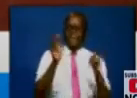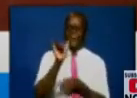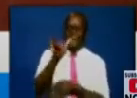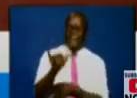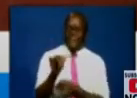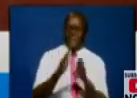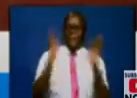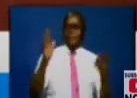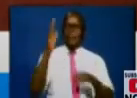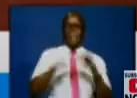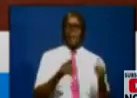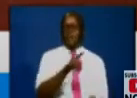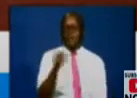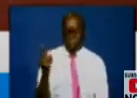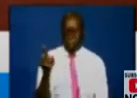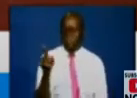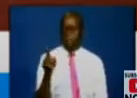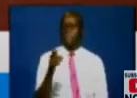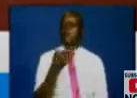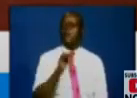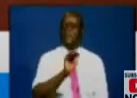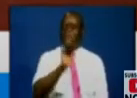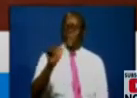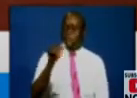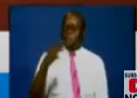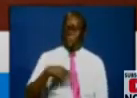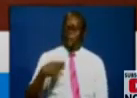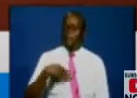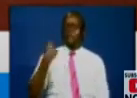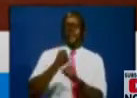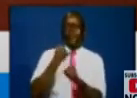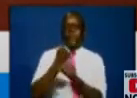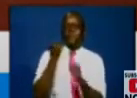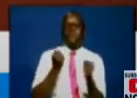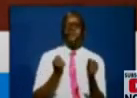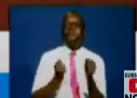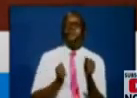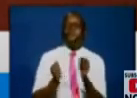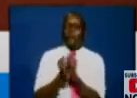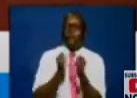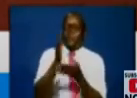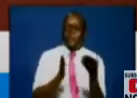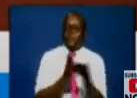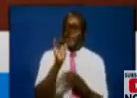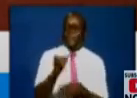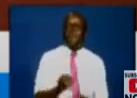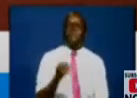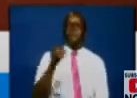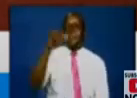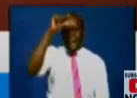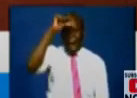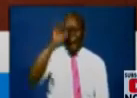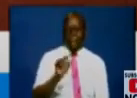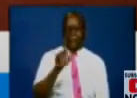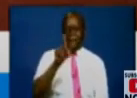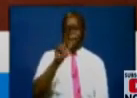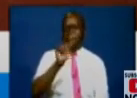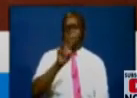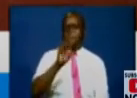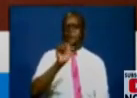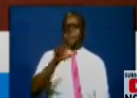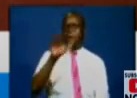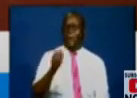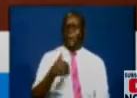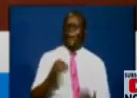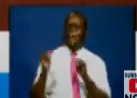bigger than you, and I want to ask you people to come together to ensure that Governor Kawera has got a fair and